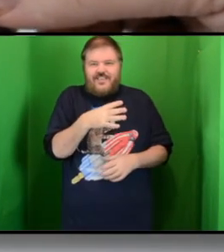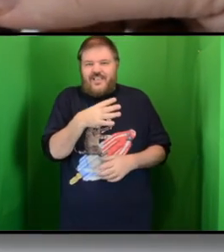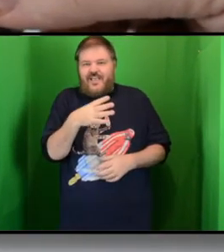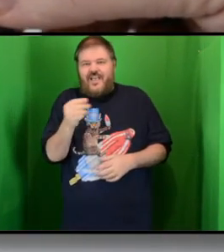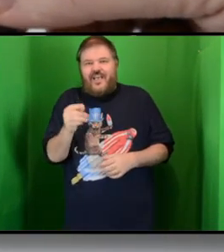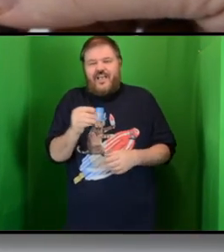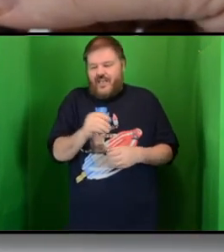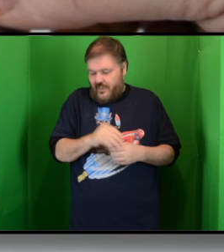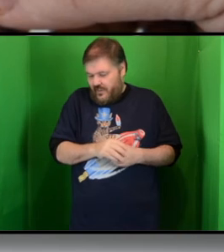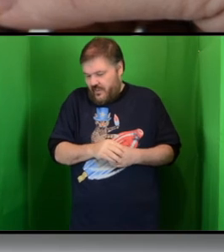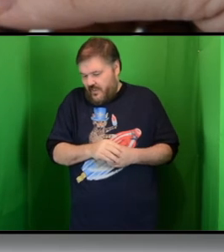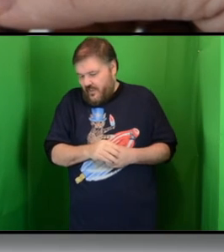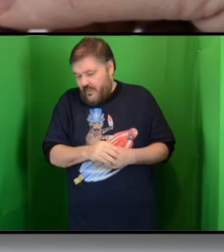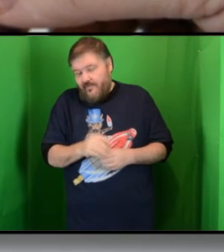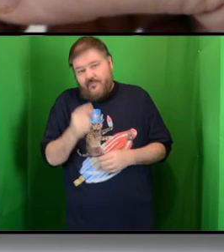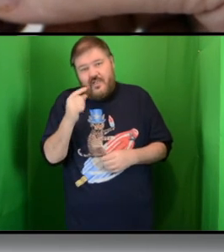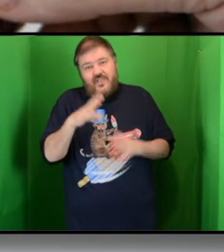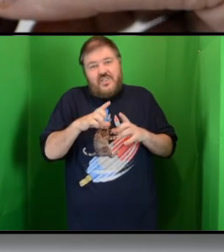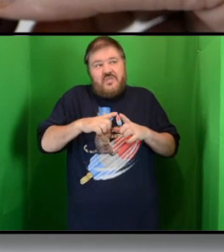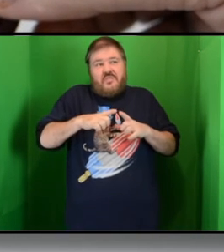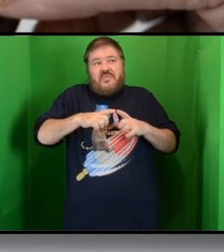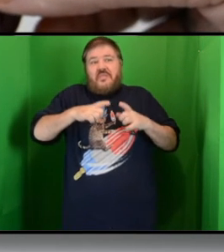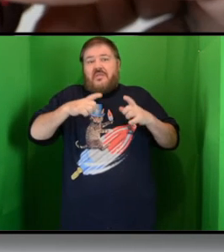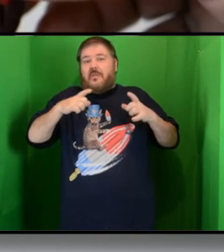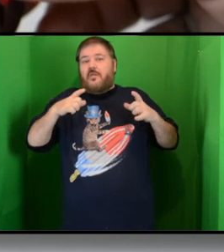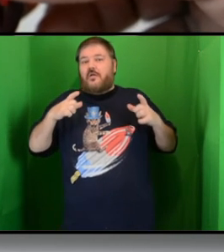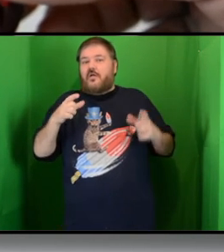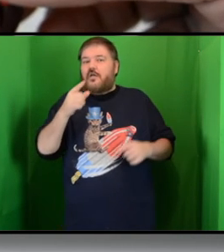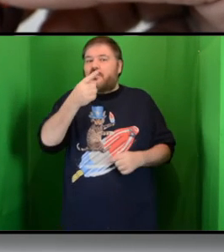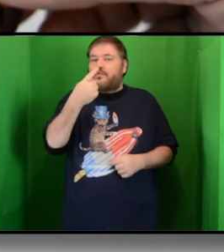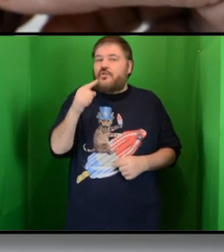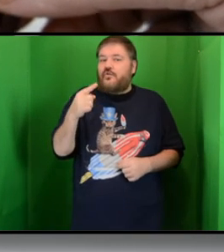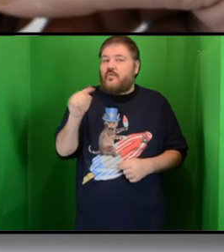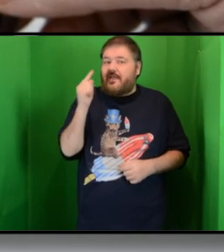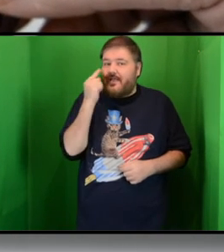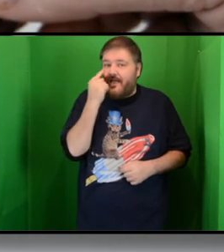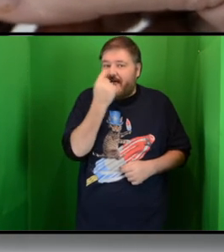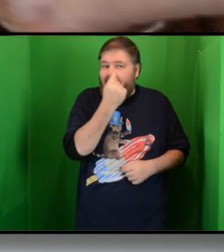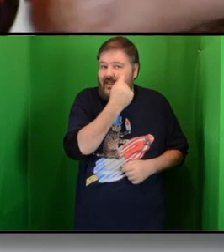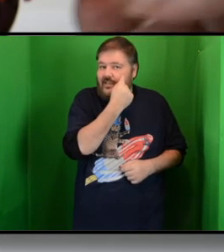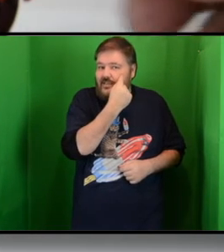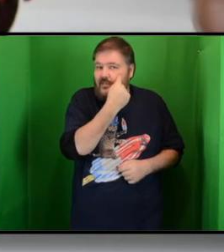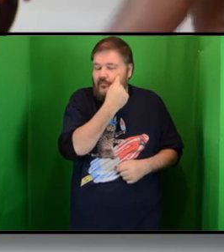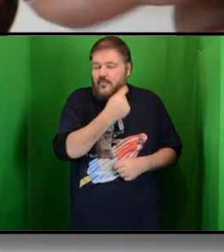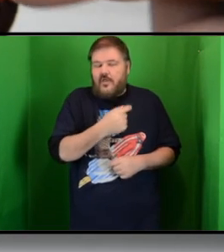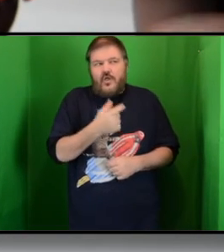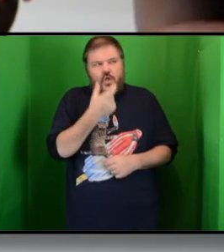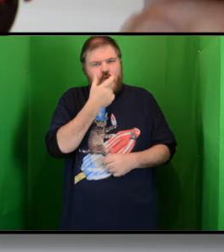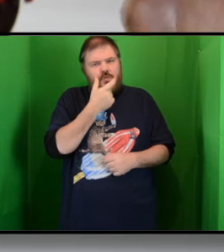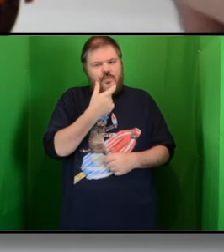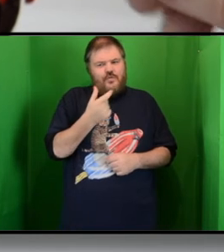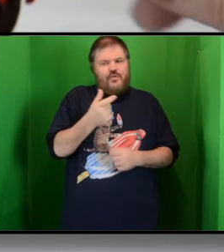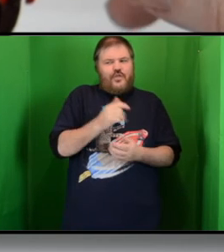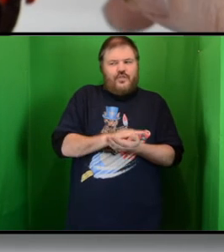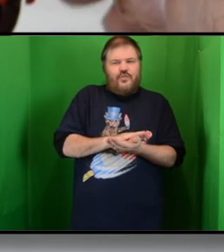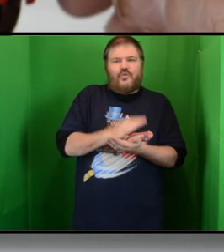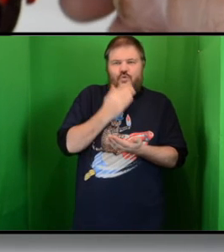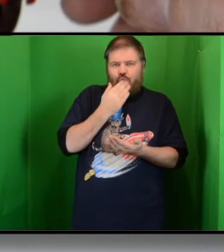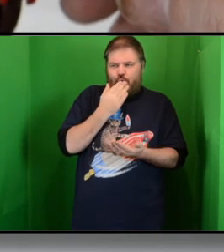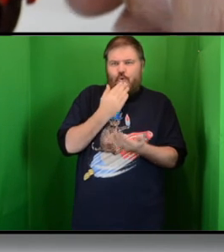with Repugnus in his insect mode. As I said before, I really love the colors. I like the yellow and the